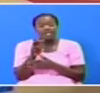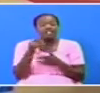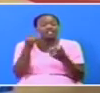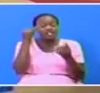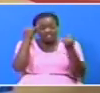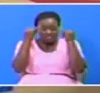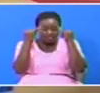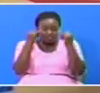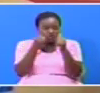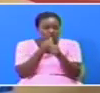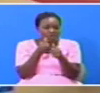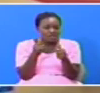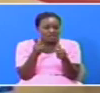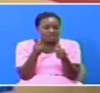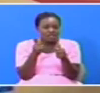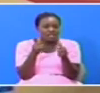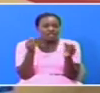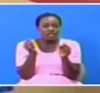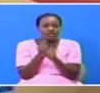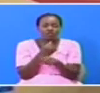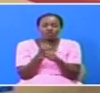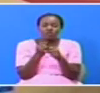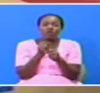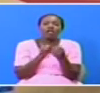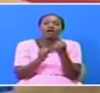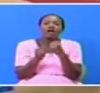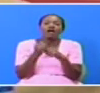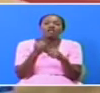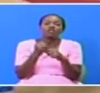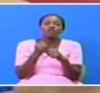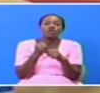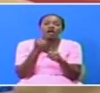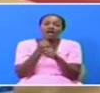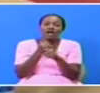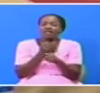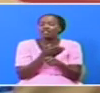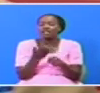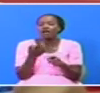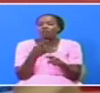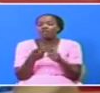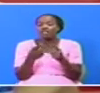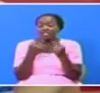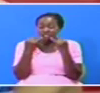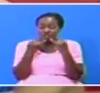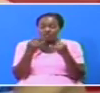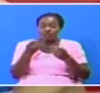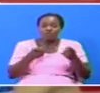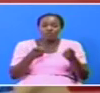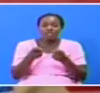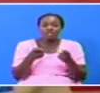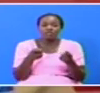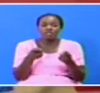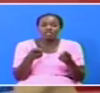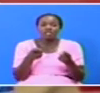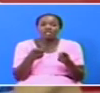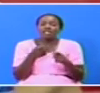role. We cannot take in action apart from telling the management here,